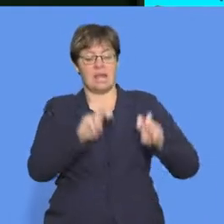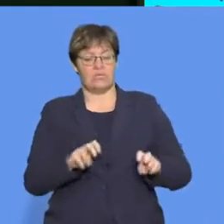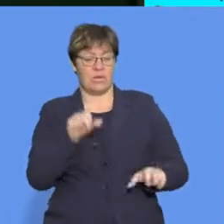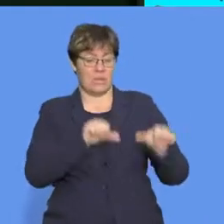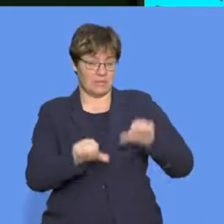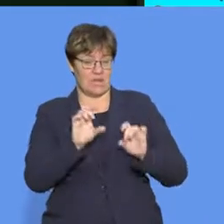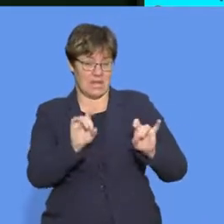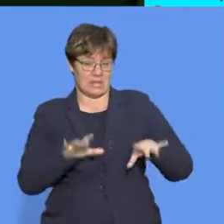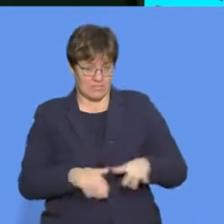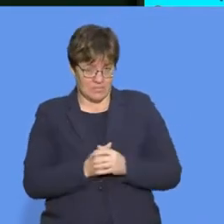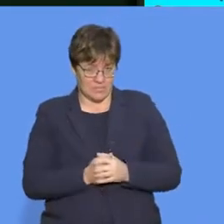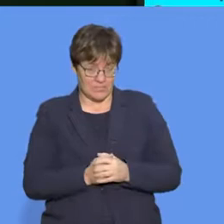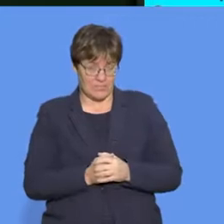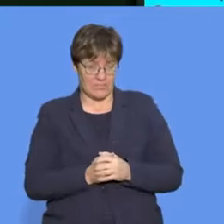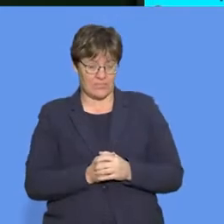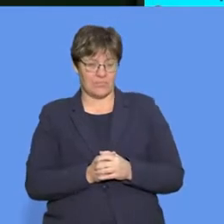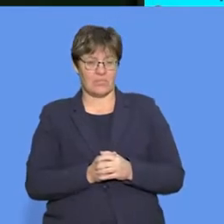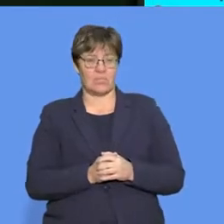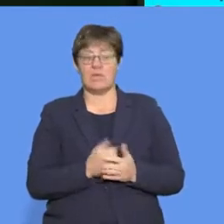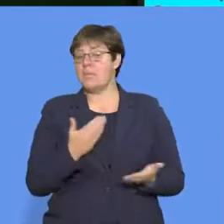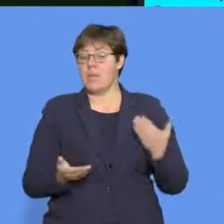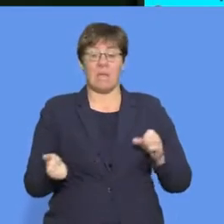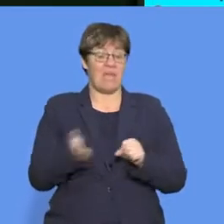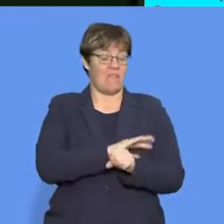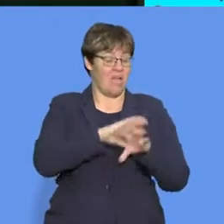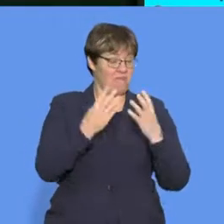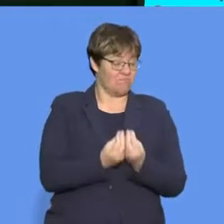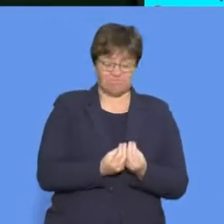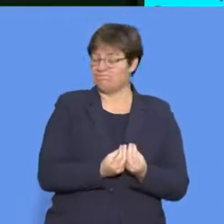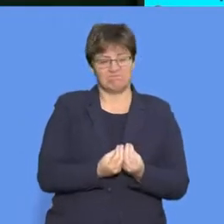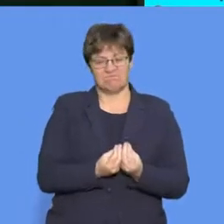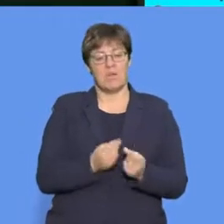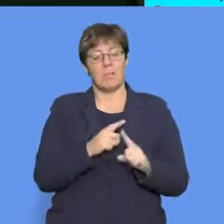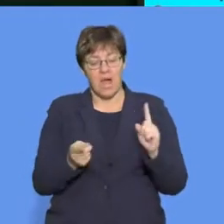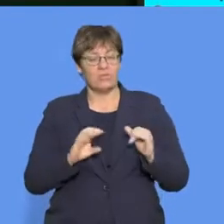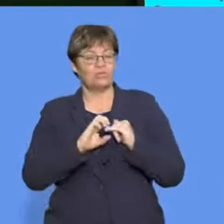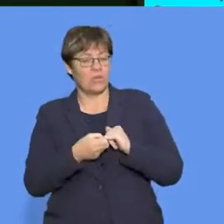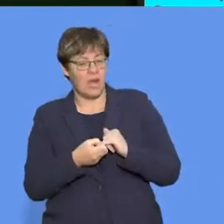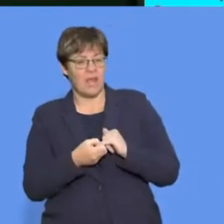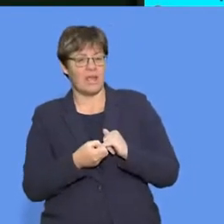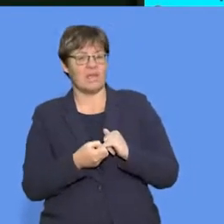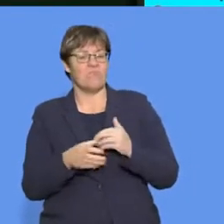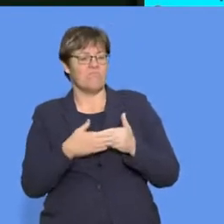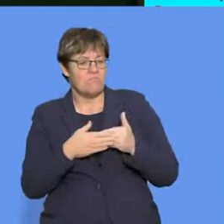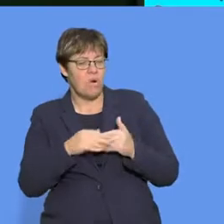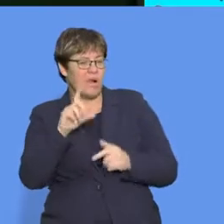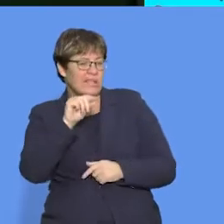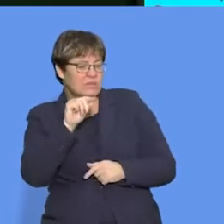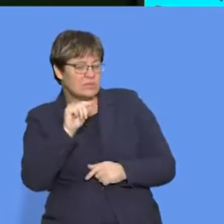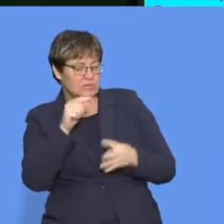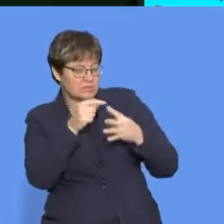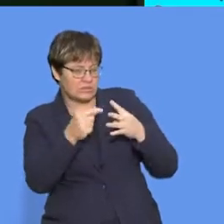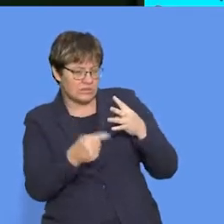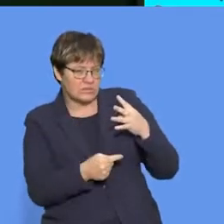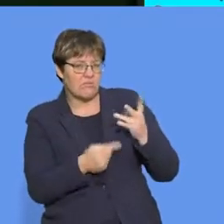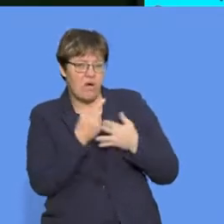electrochemistry exam type questions. We might not cover everything, but we're going to try and cover as many interesting